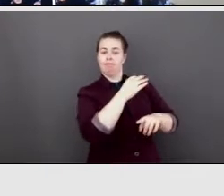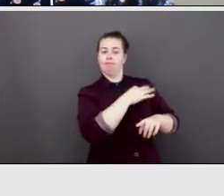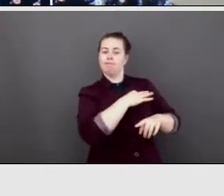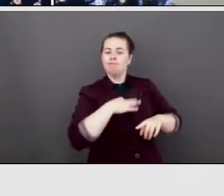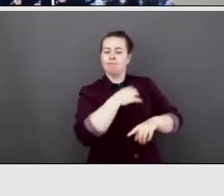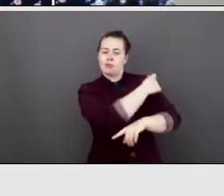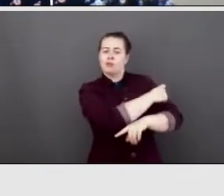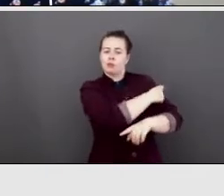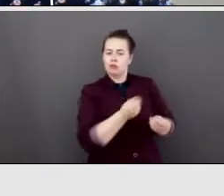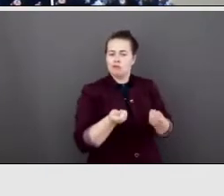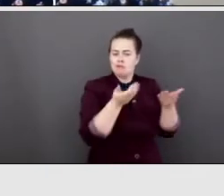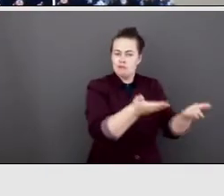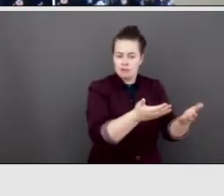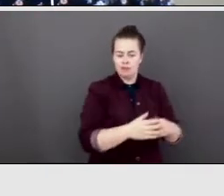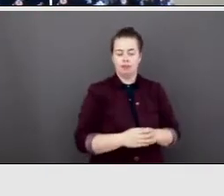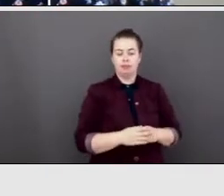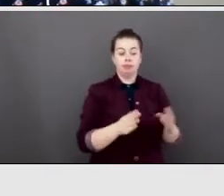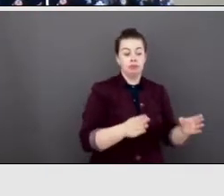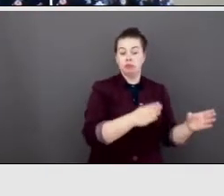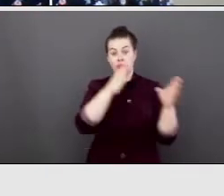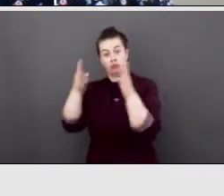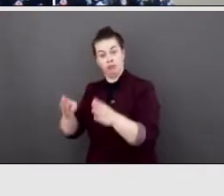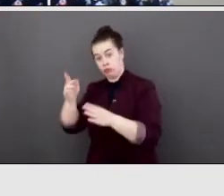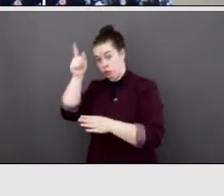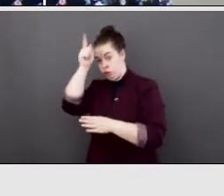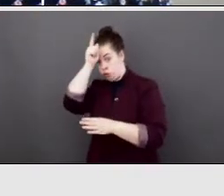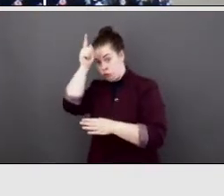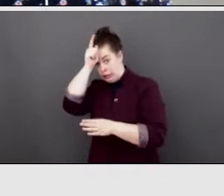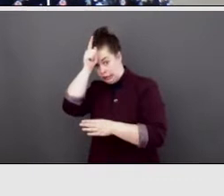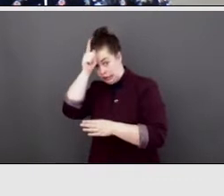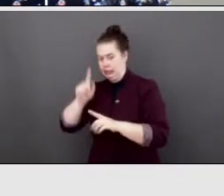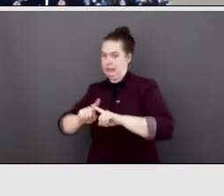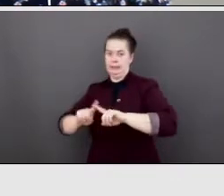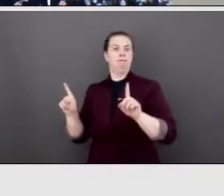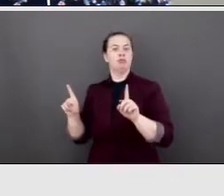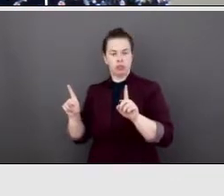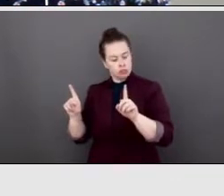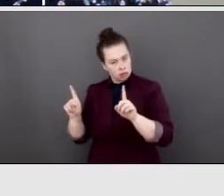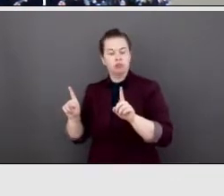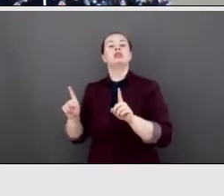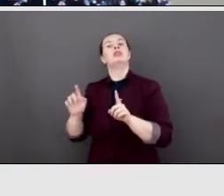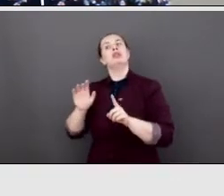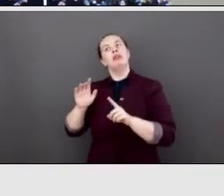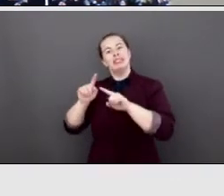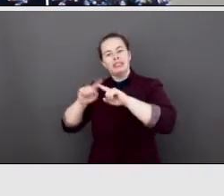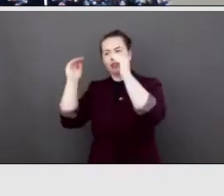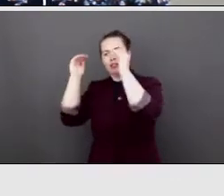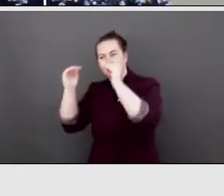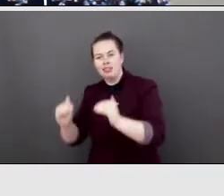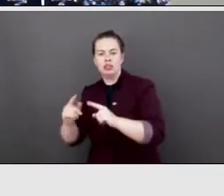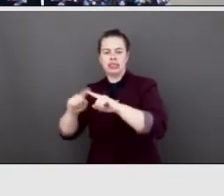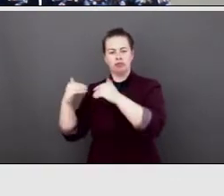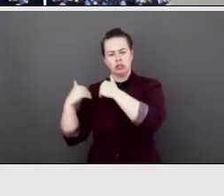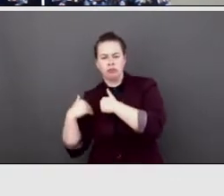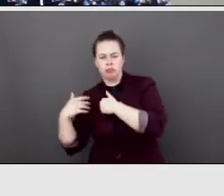The other example is of the German healthcare system, which is based on the principle of self-governance, which means that institutions at the national